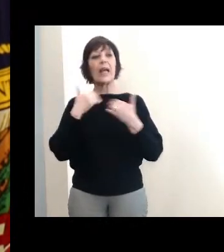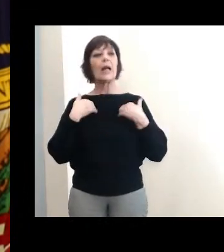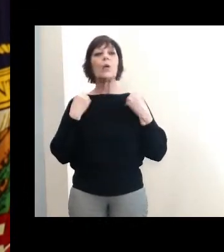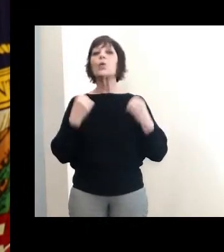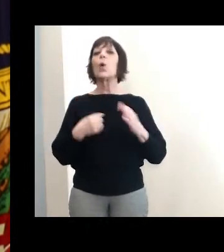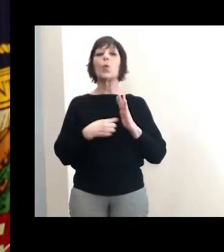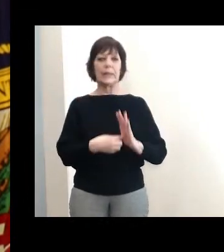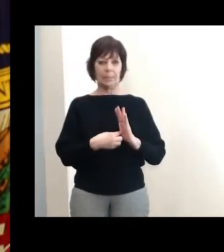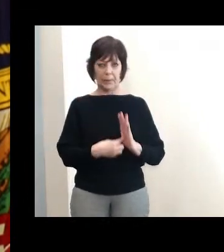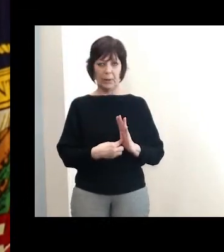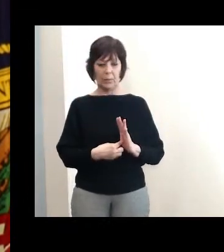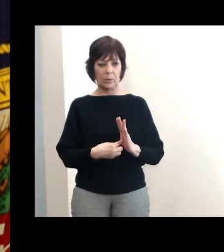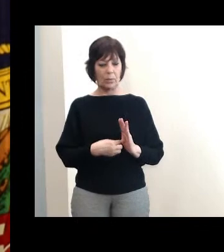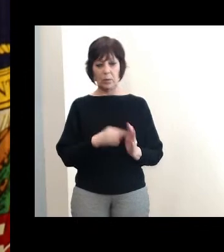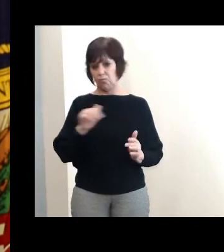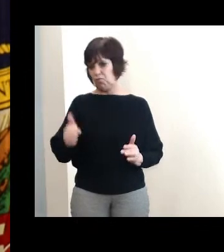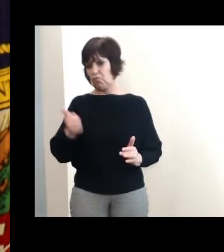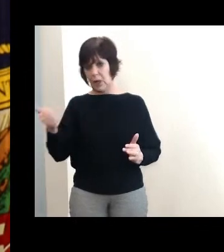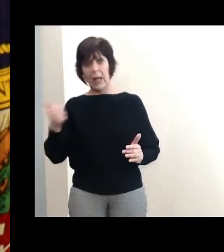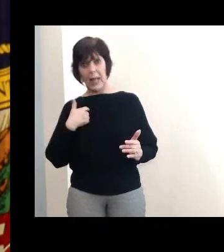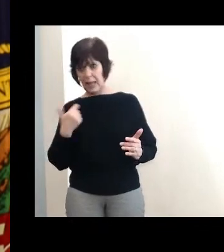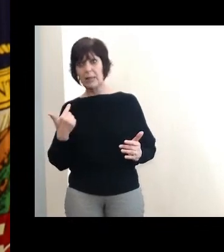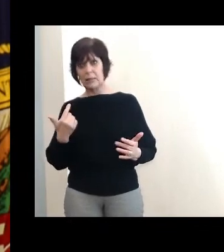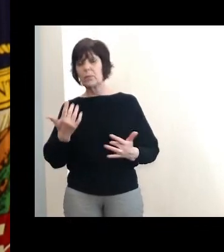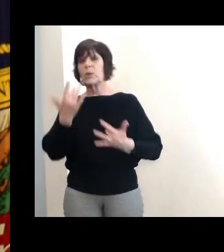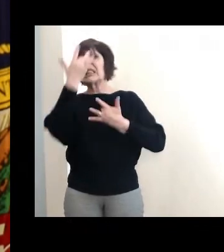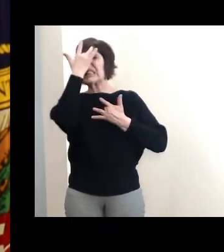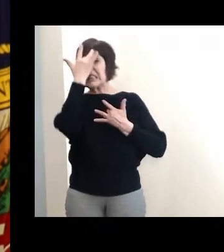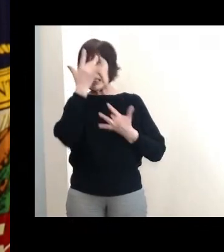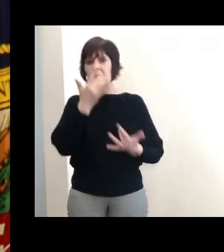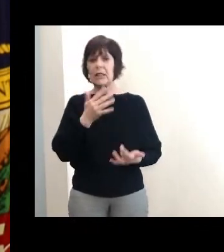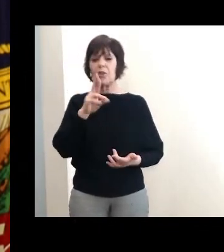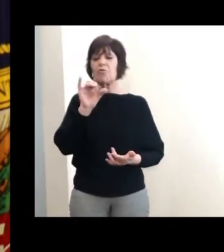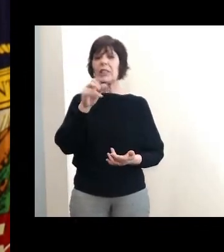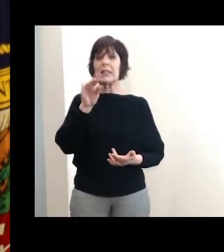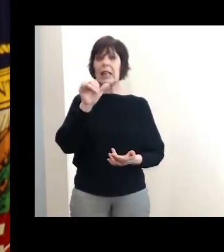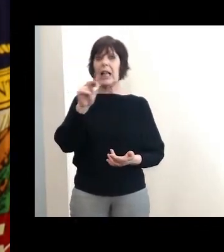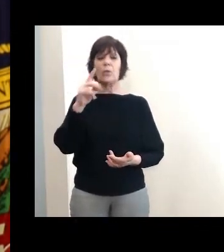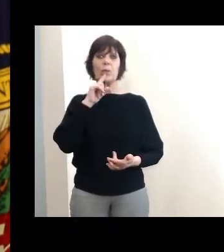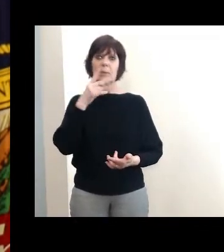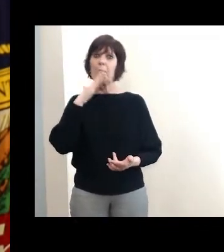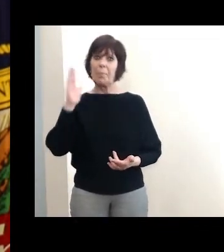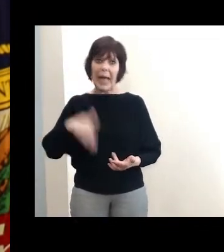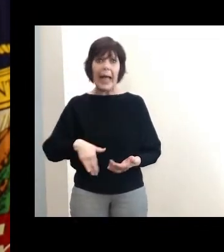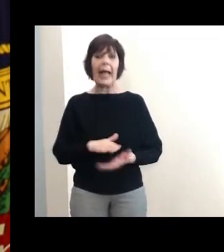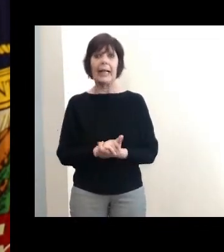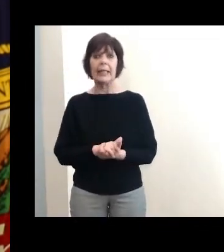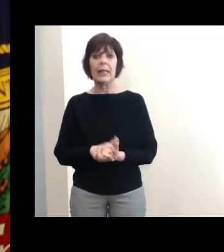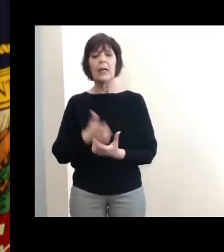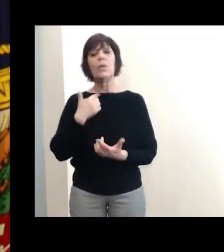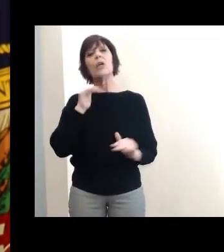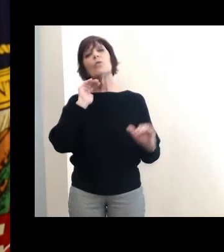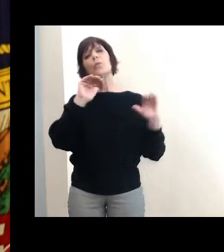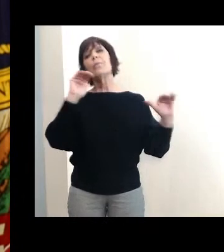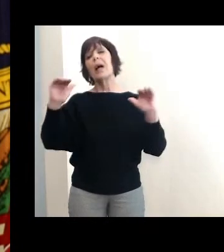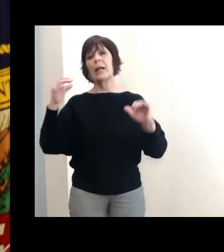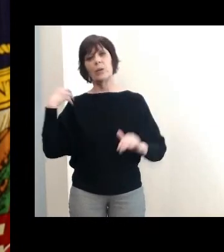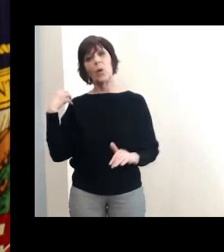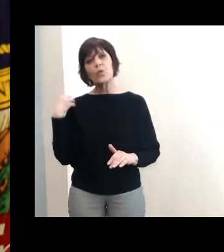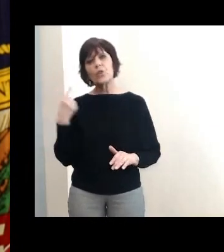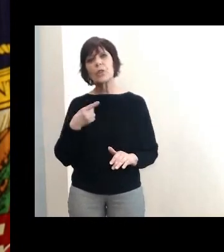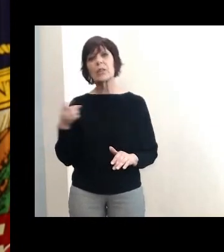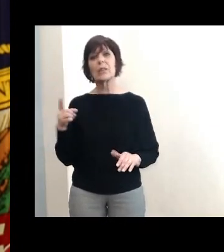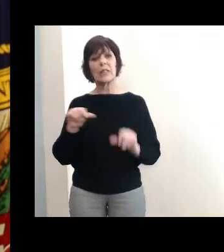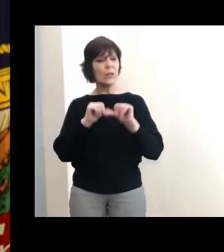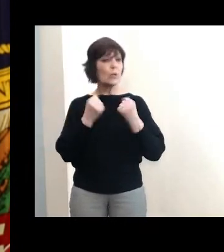had some symptoms, and some of them were not good, and of course Ristolainen was really bad. So we want to remind the coaches and